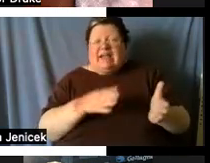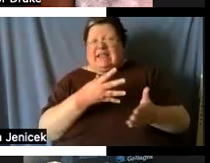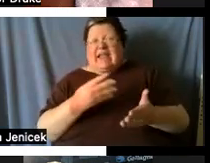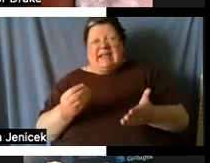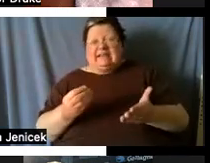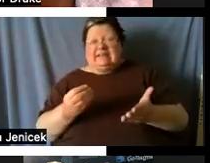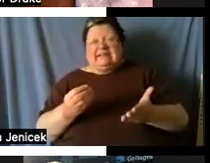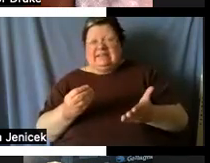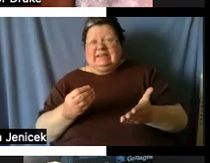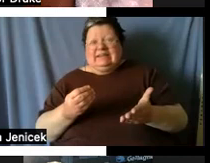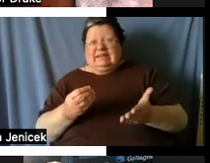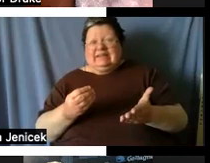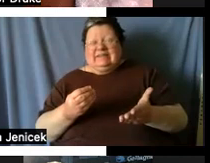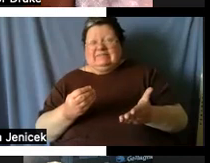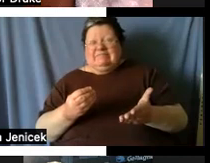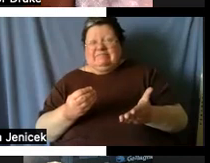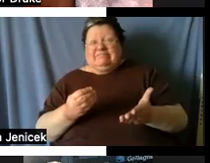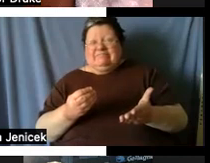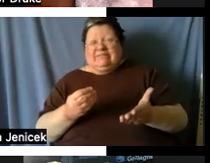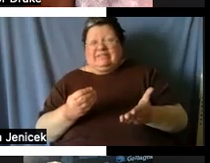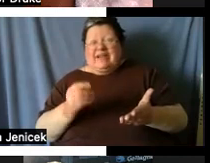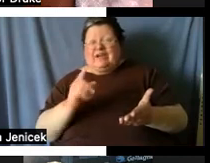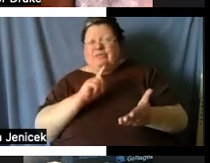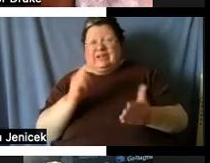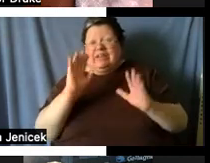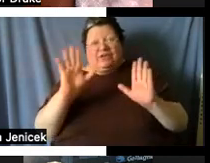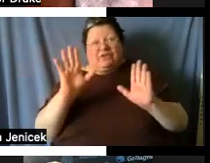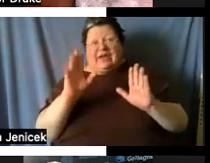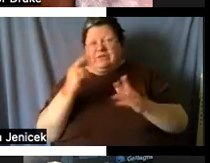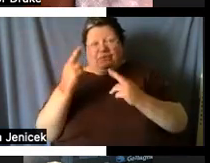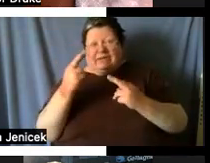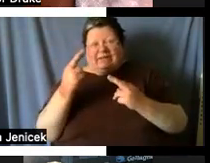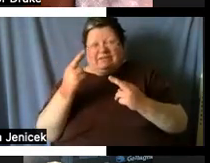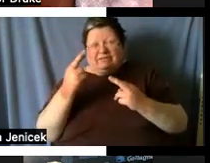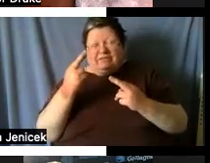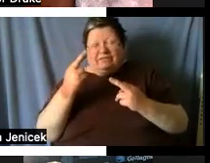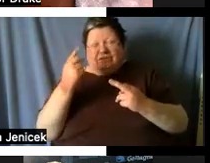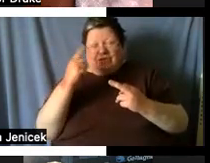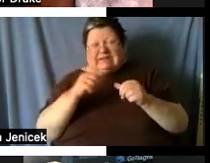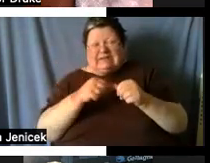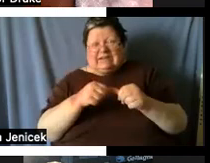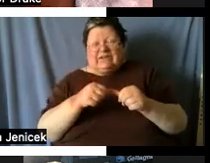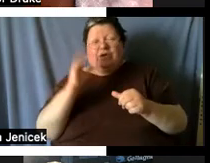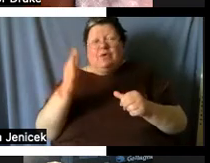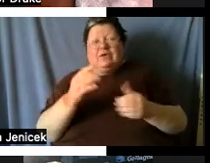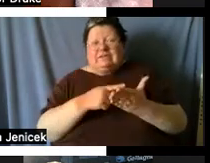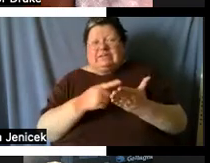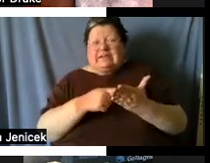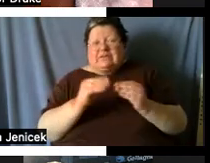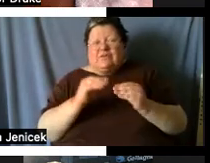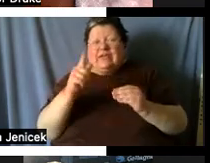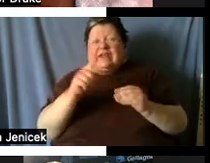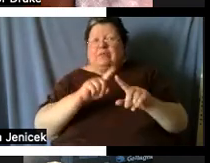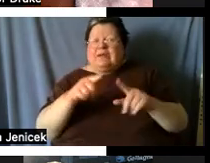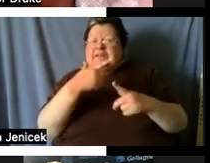seem to be a great reason for this at all. We'll talk more about that, but that's interesting.